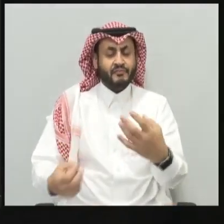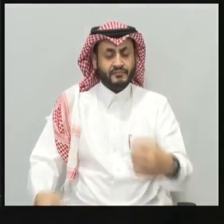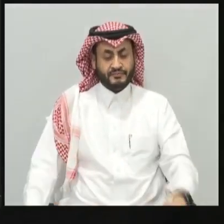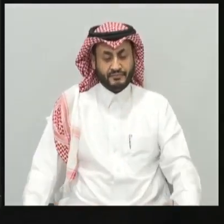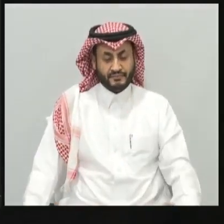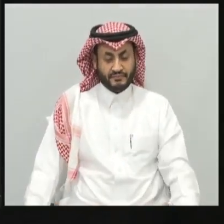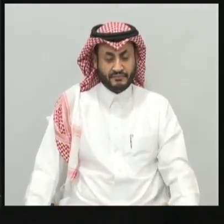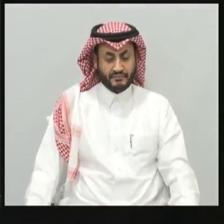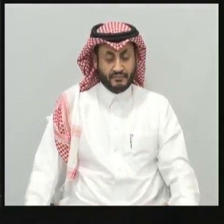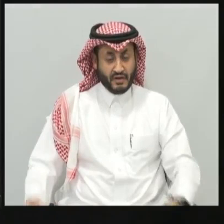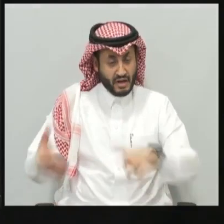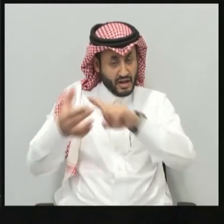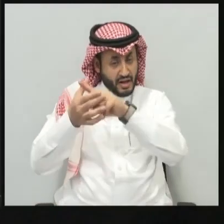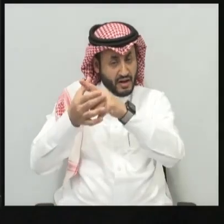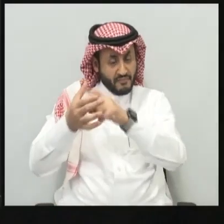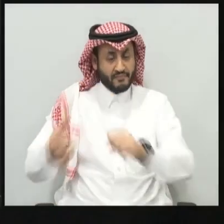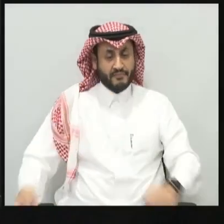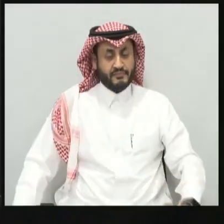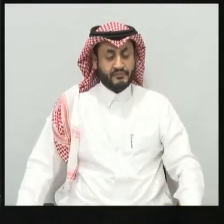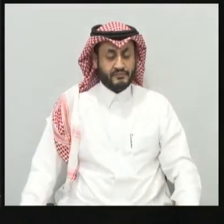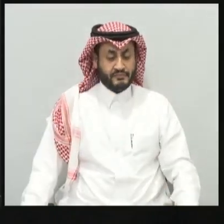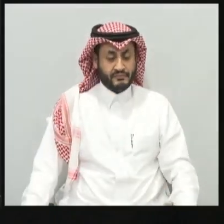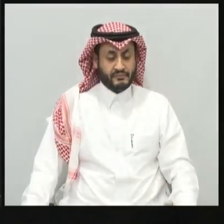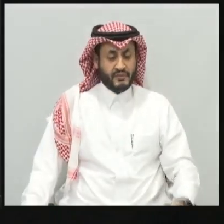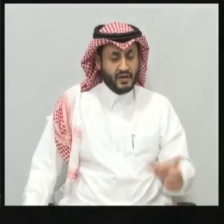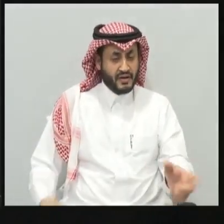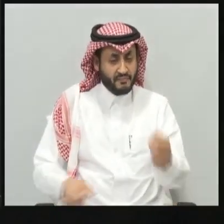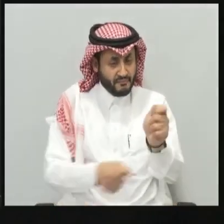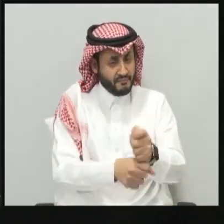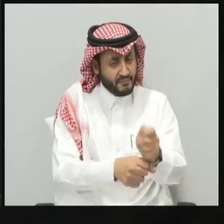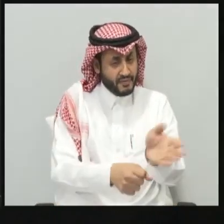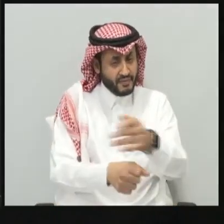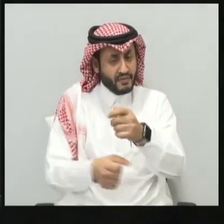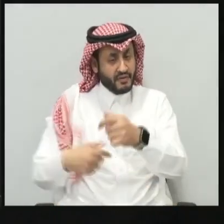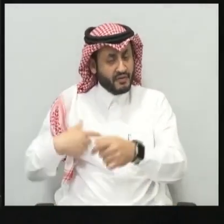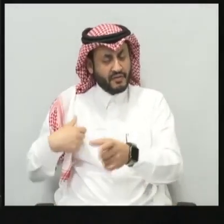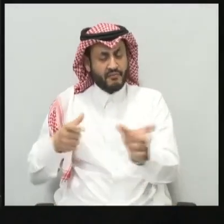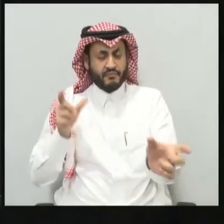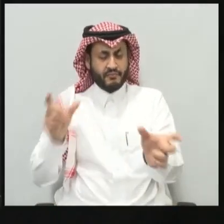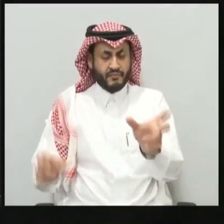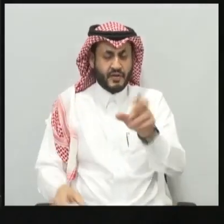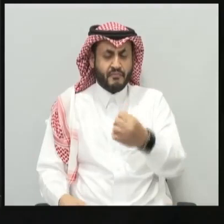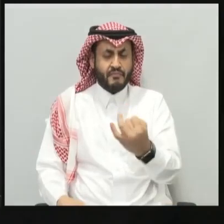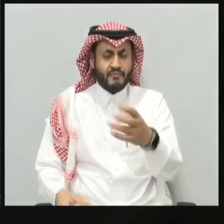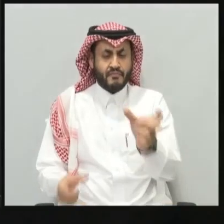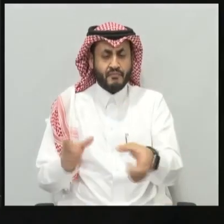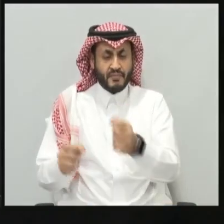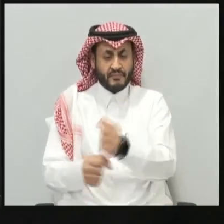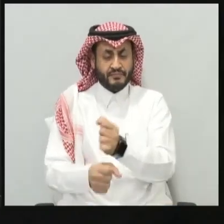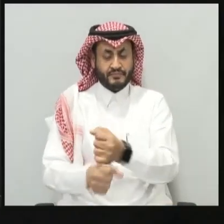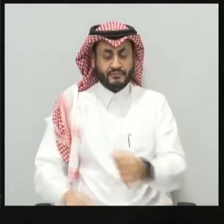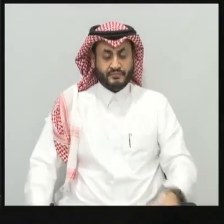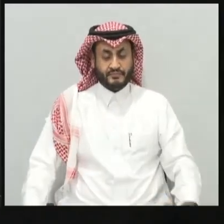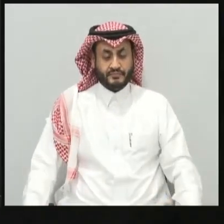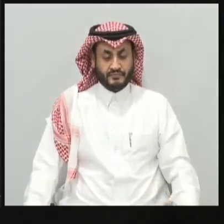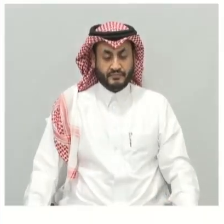also engineer, his activity to construct a building. Okay, so we can think of many jobs with